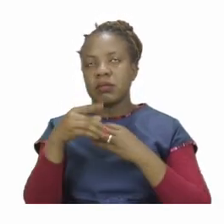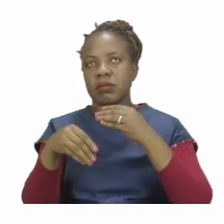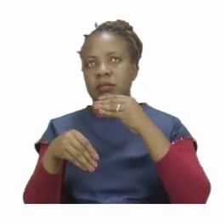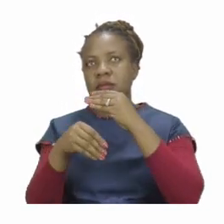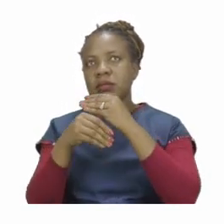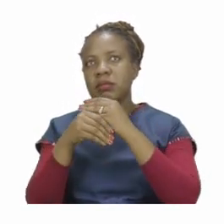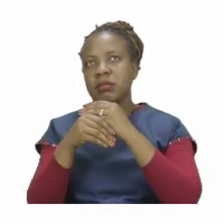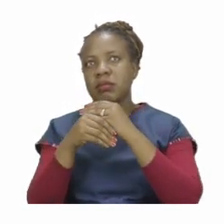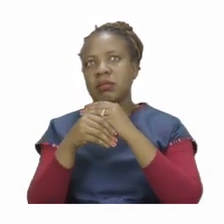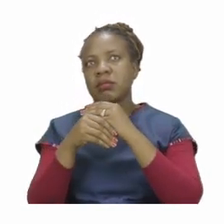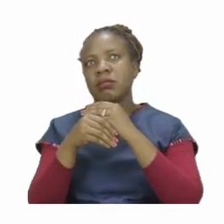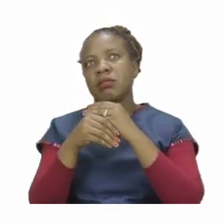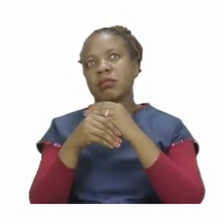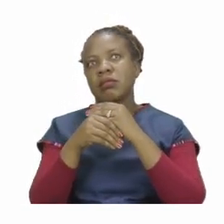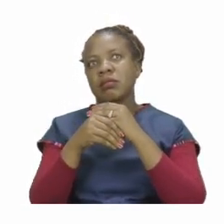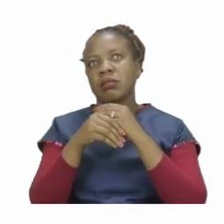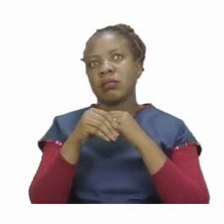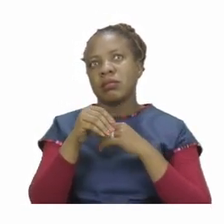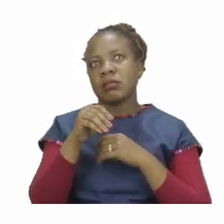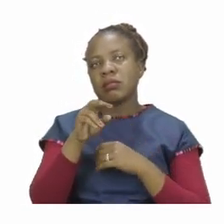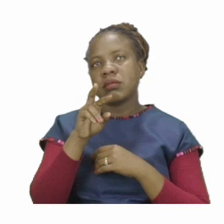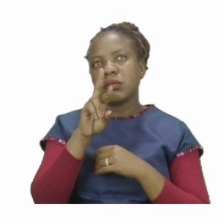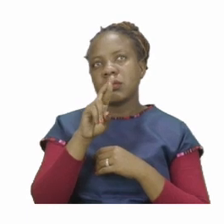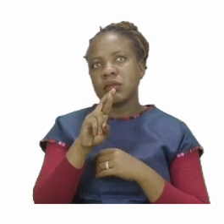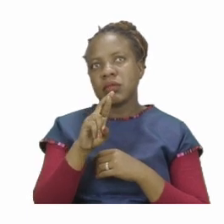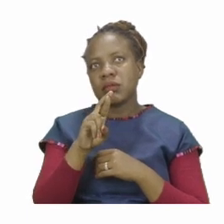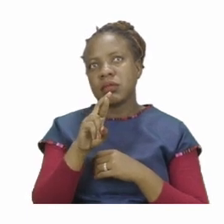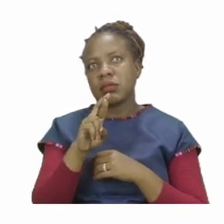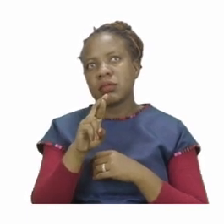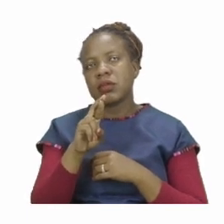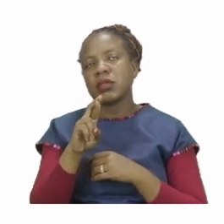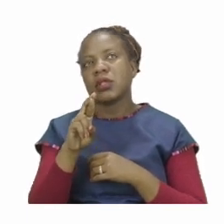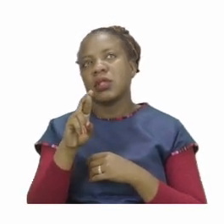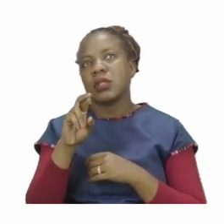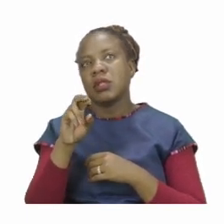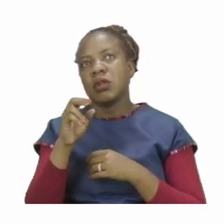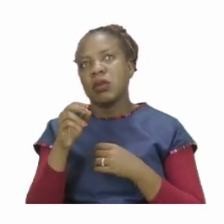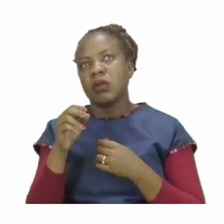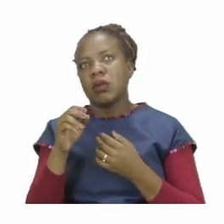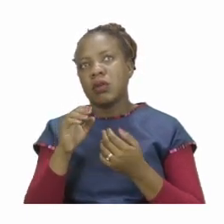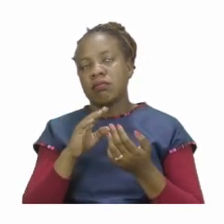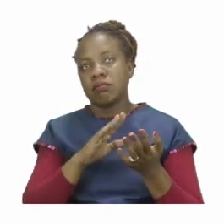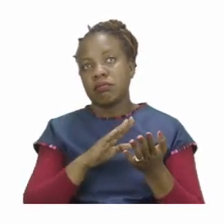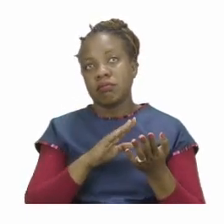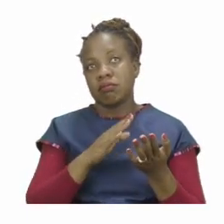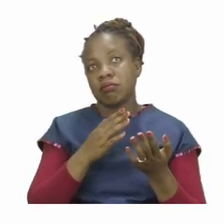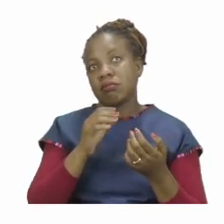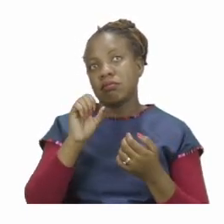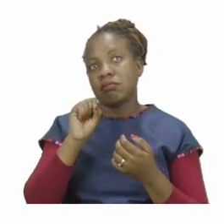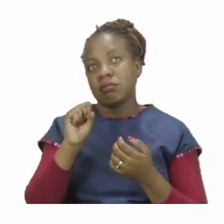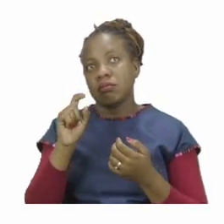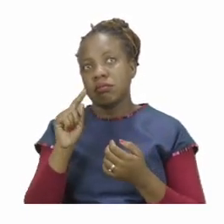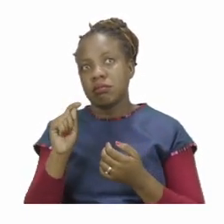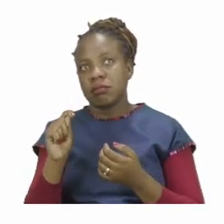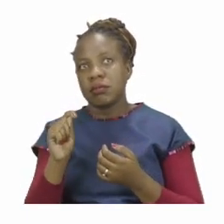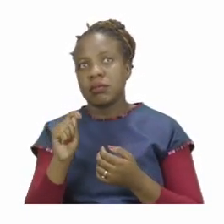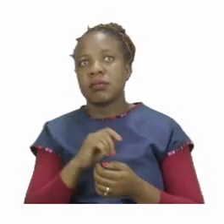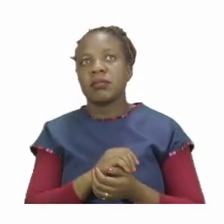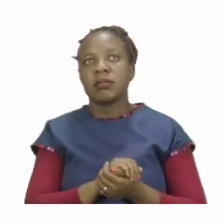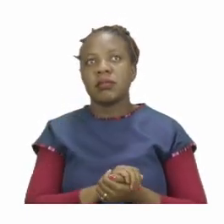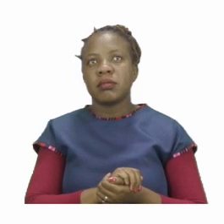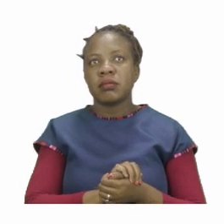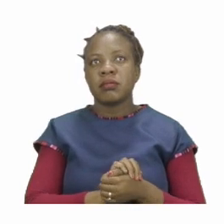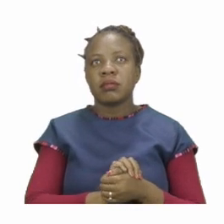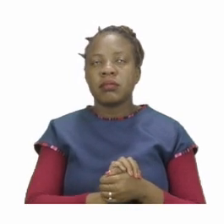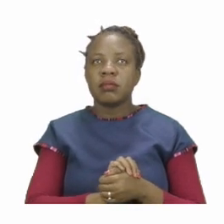It says some adjectives, they double the final consonant. And when